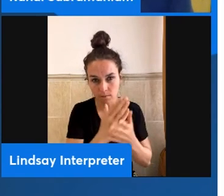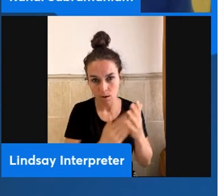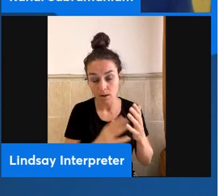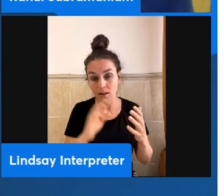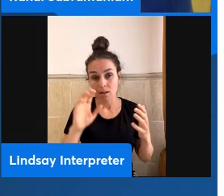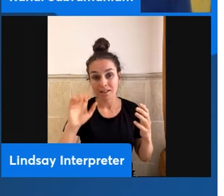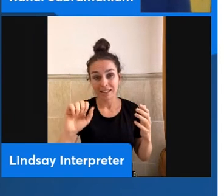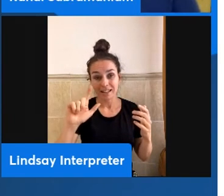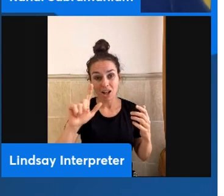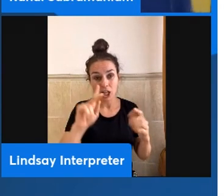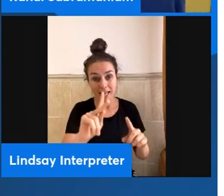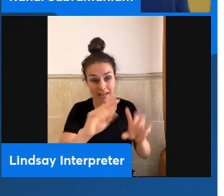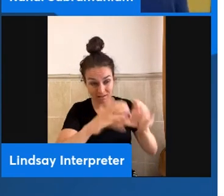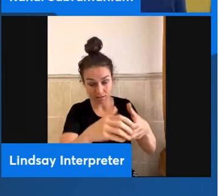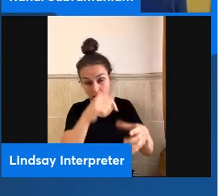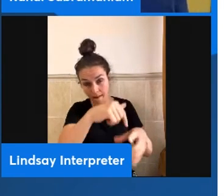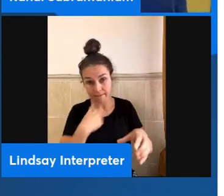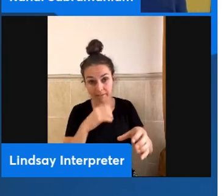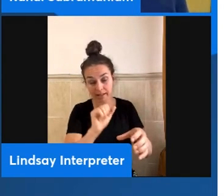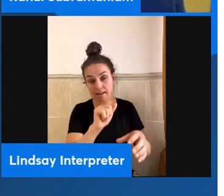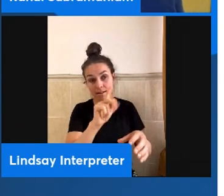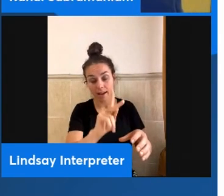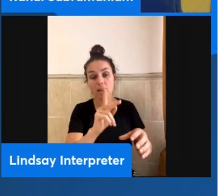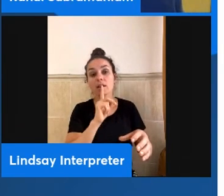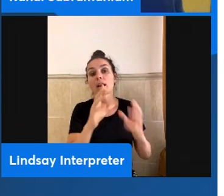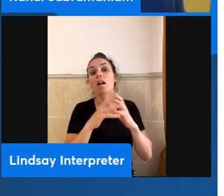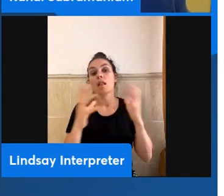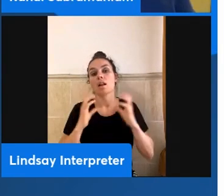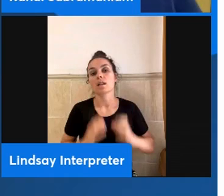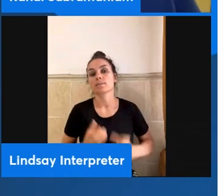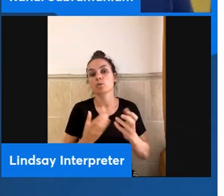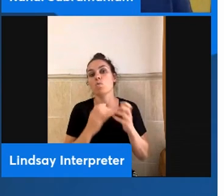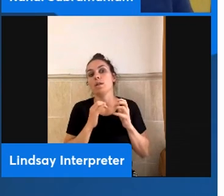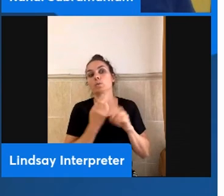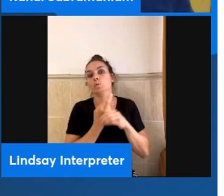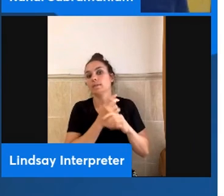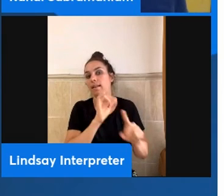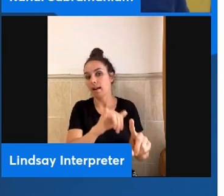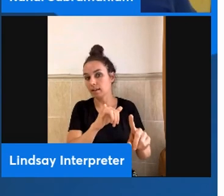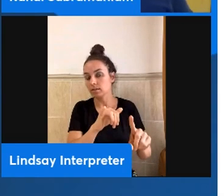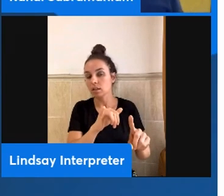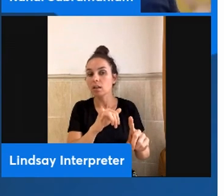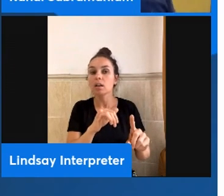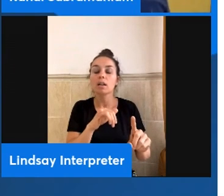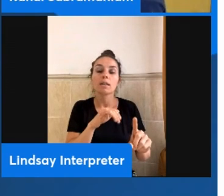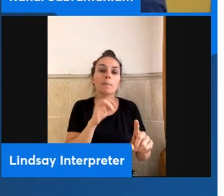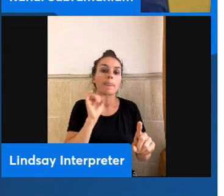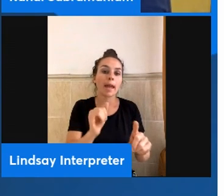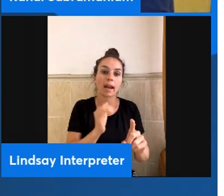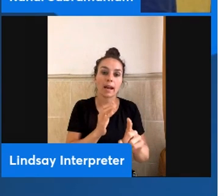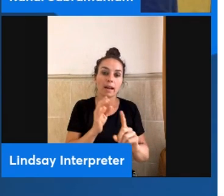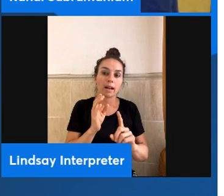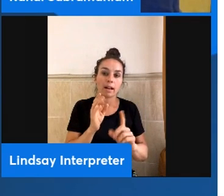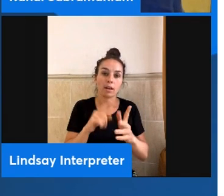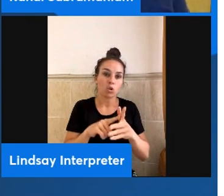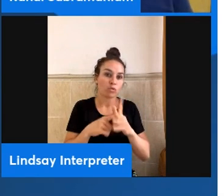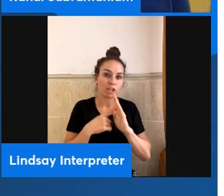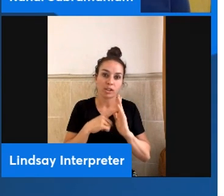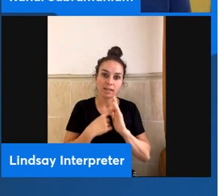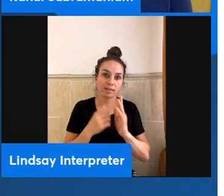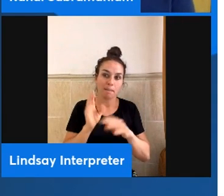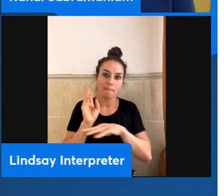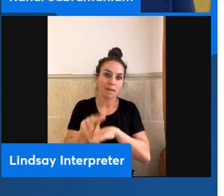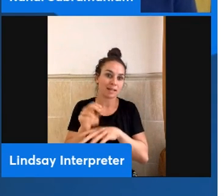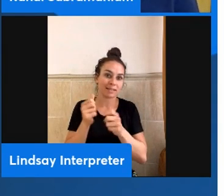whole is basically what a lot of customers want to leverage. The Kibana visualization beats anything that AWS has, and